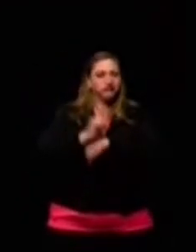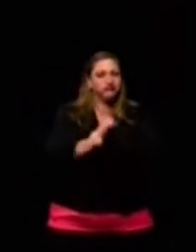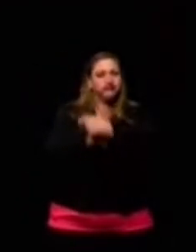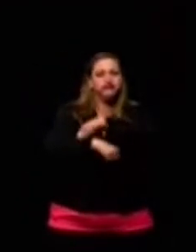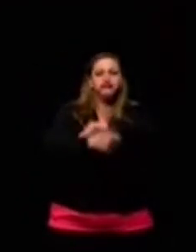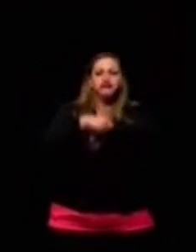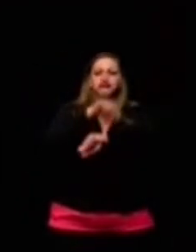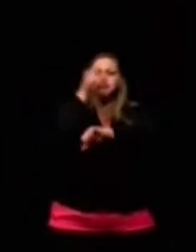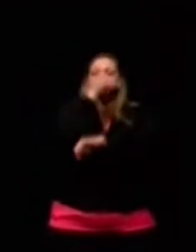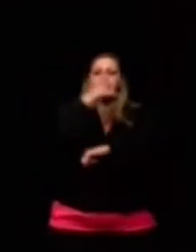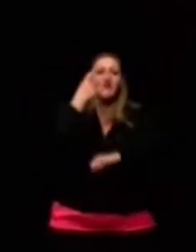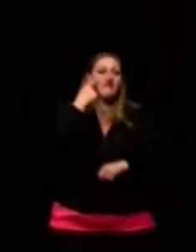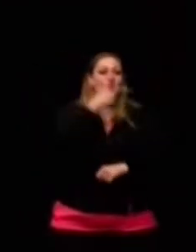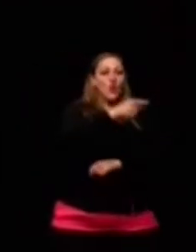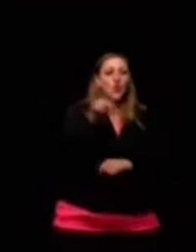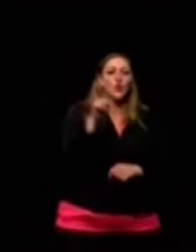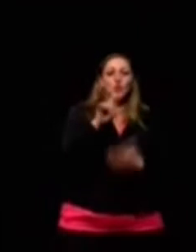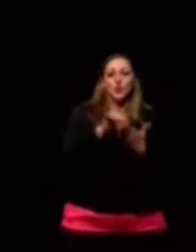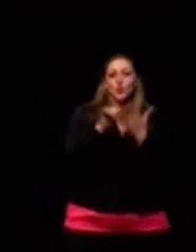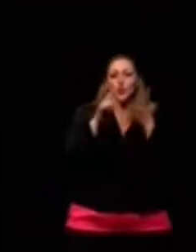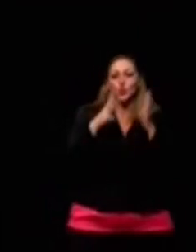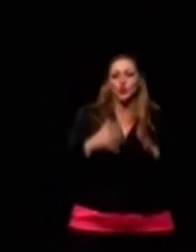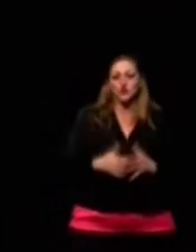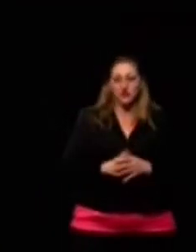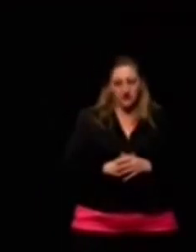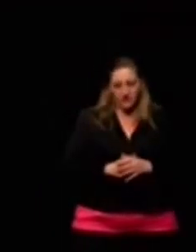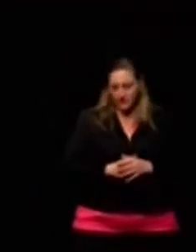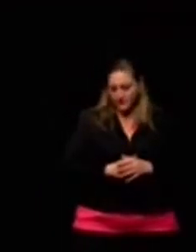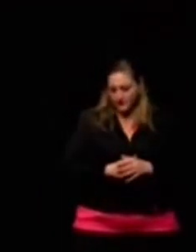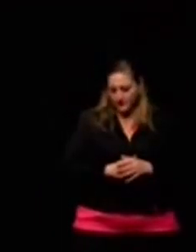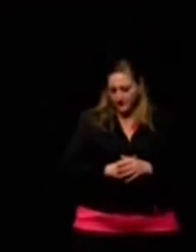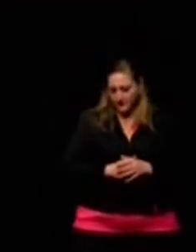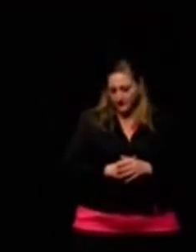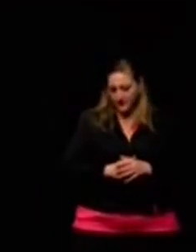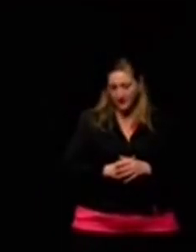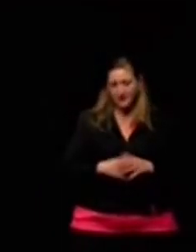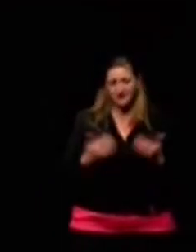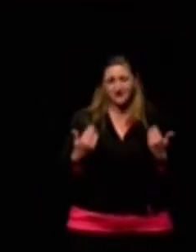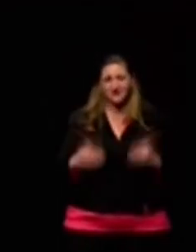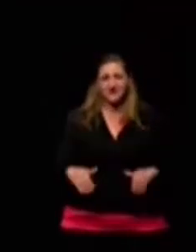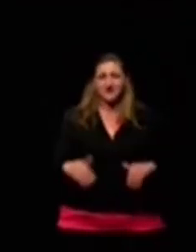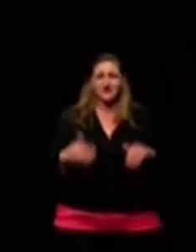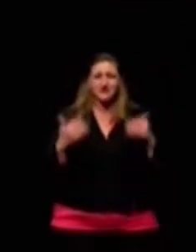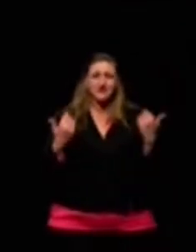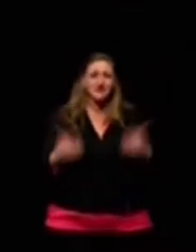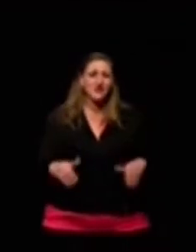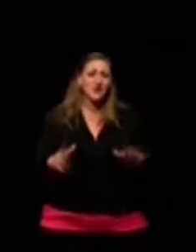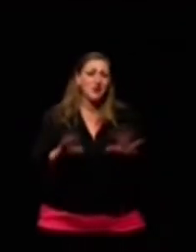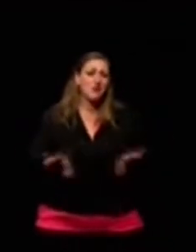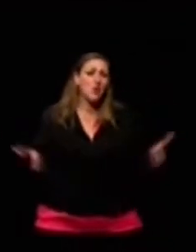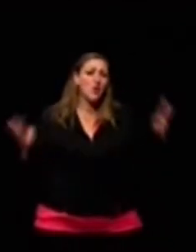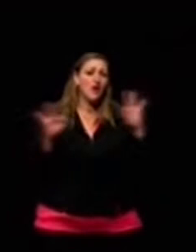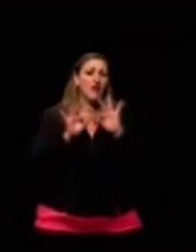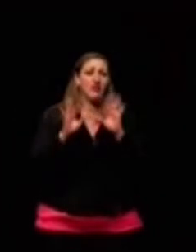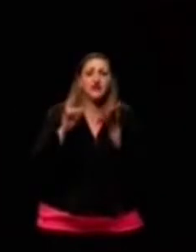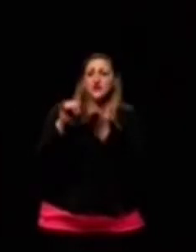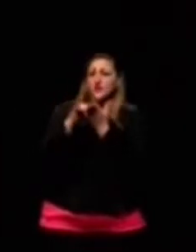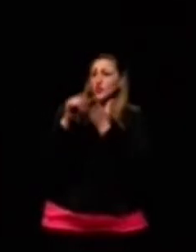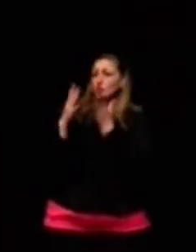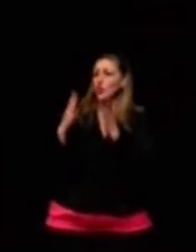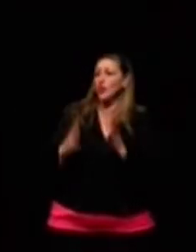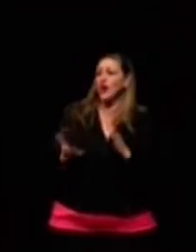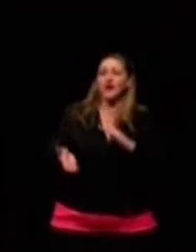York. In a short time, she has done so many important things for New Yorkers, such